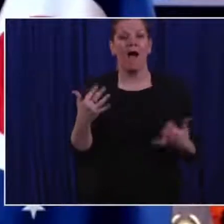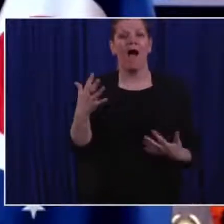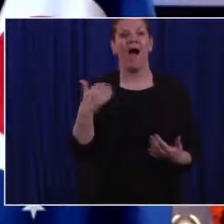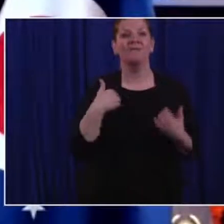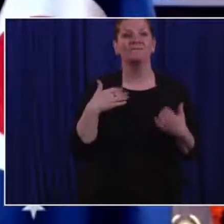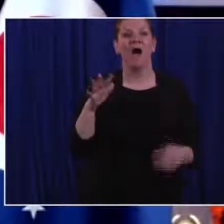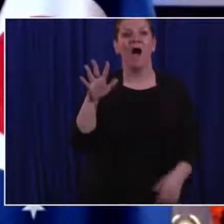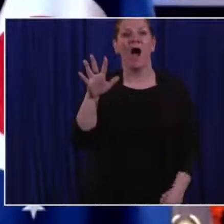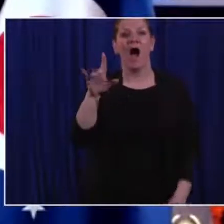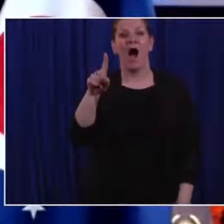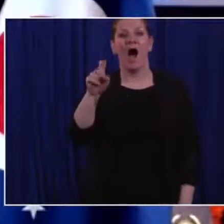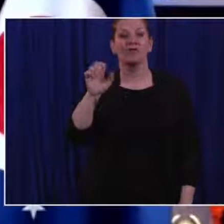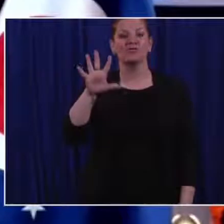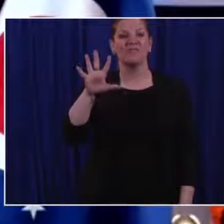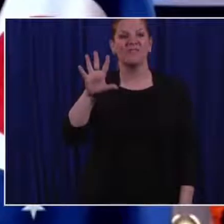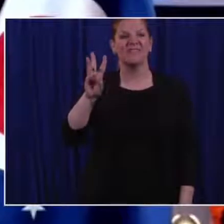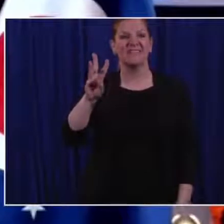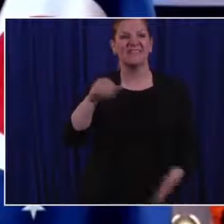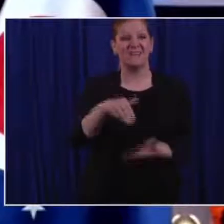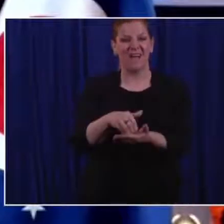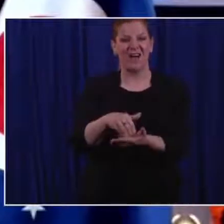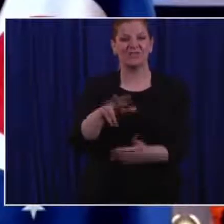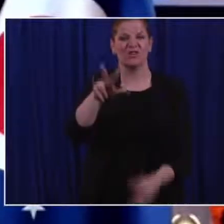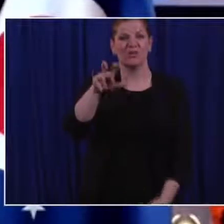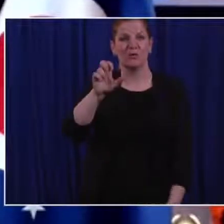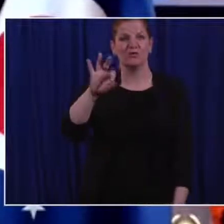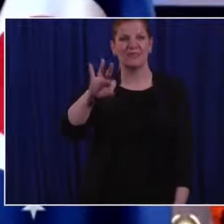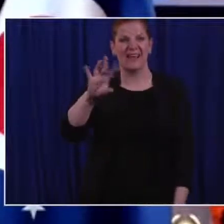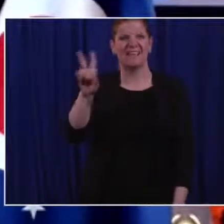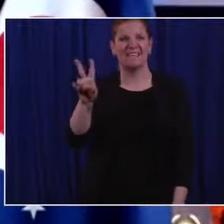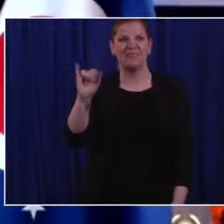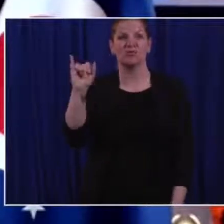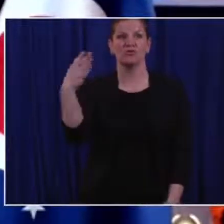156,397 job openings as of today.